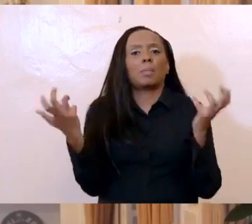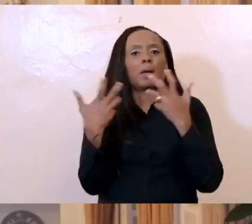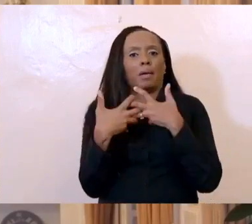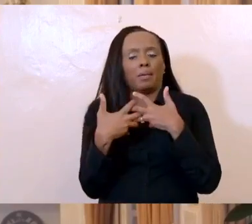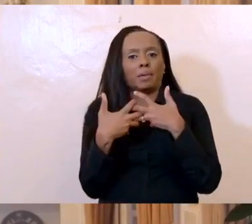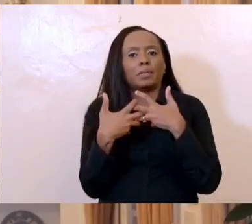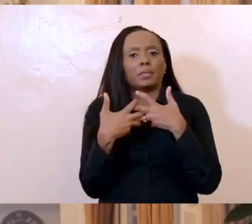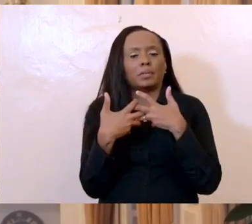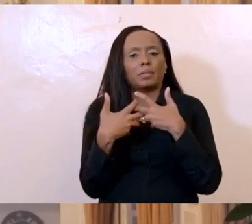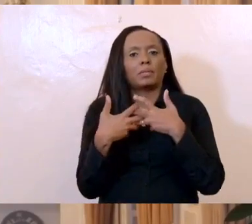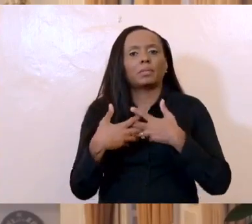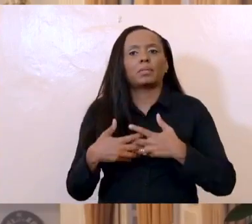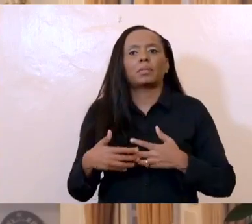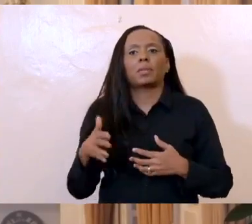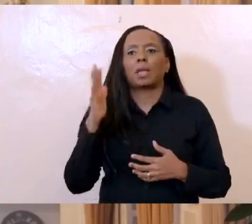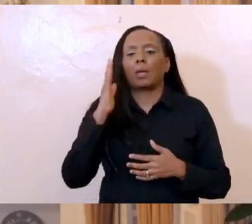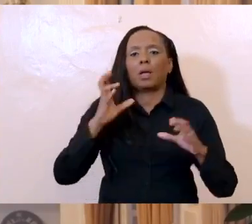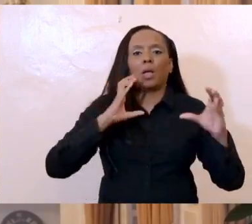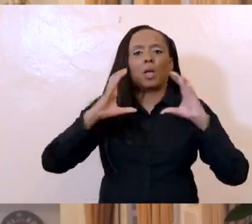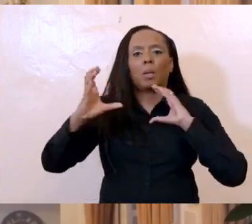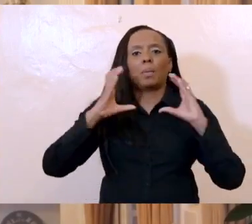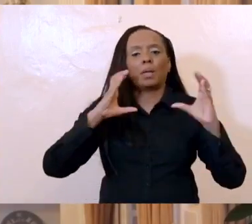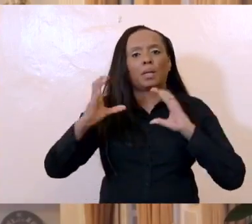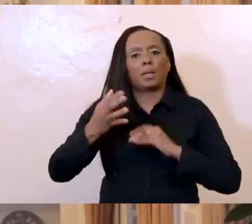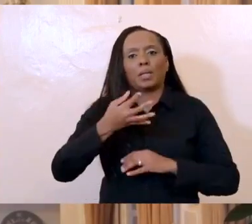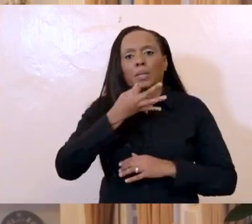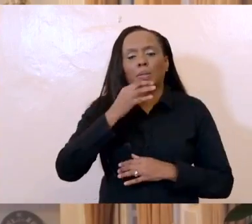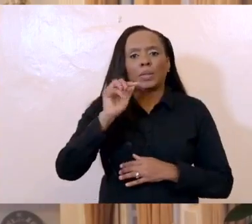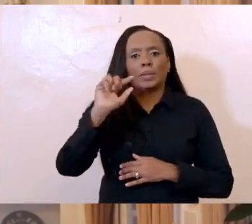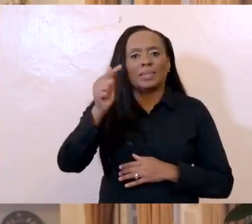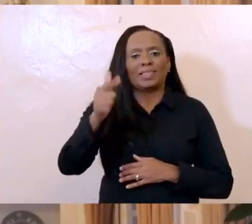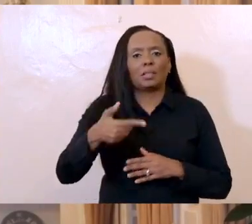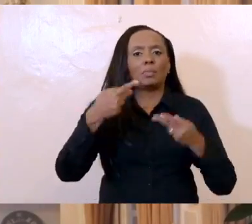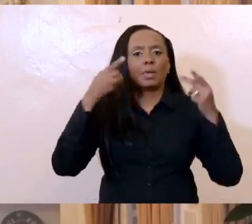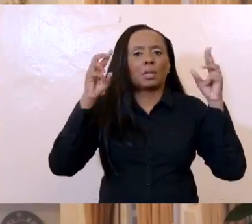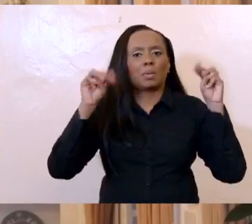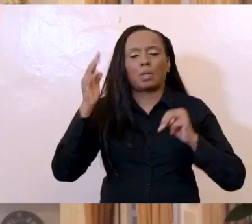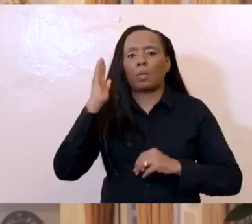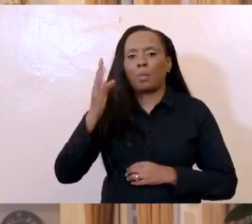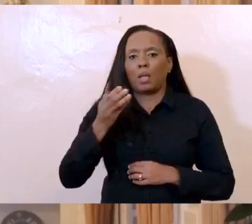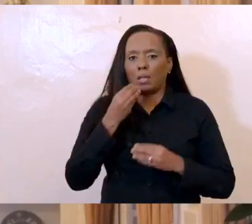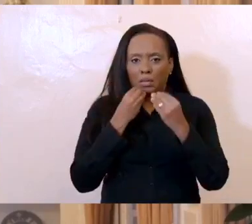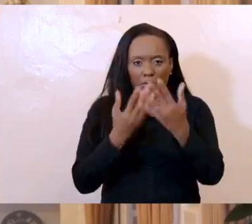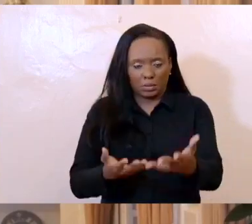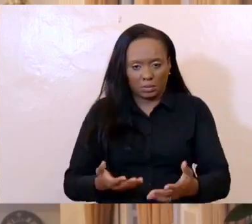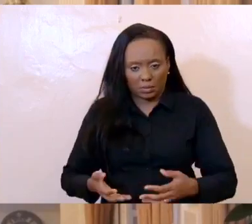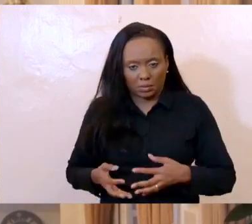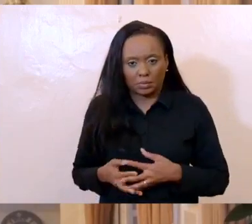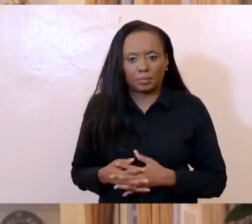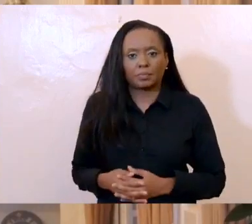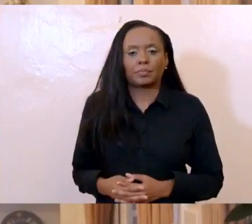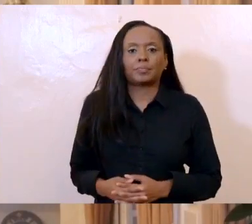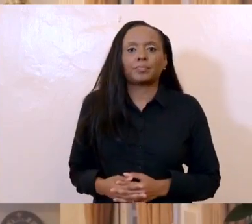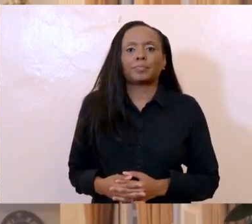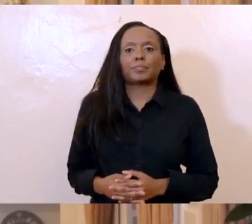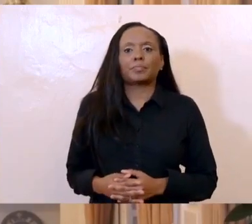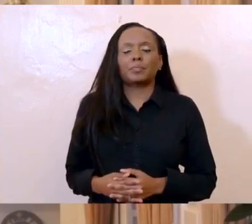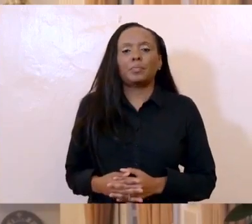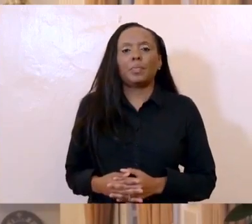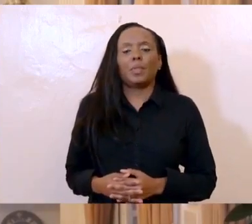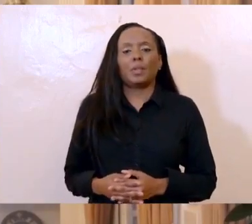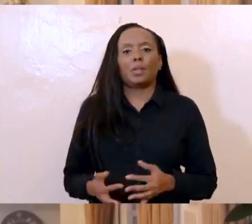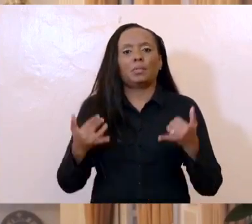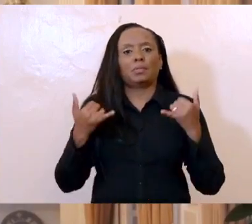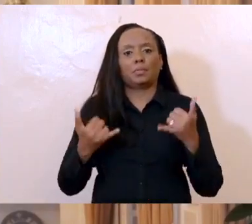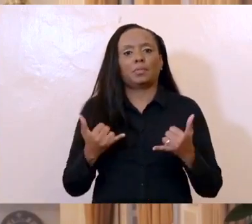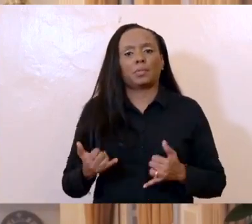will be communicated in the coming days by the Prime Minister. But at this point in time, we are focusing.